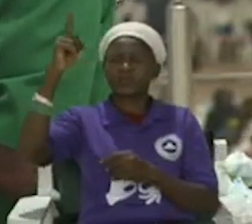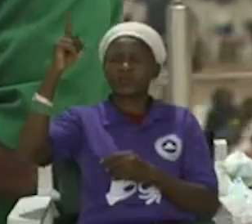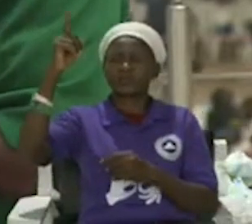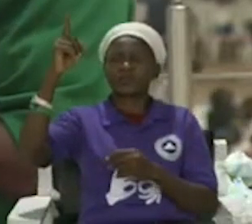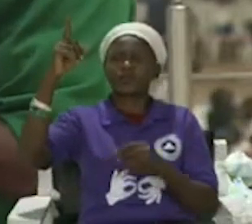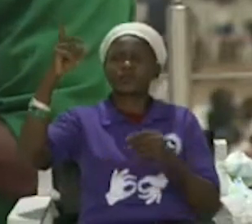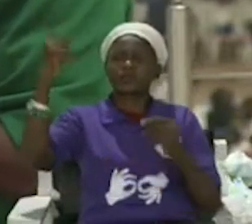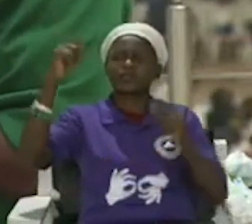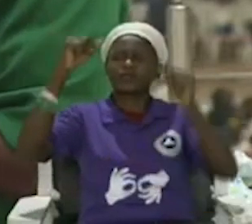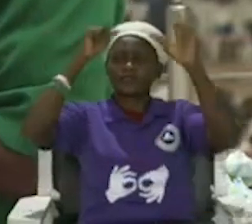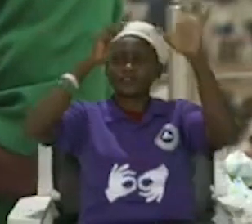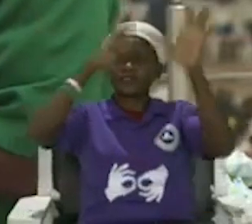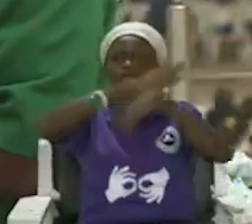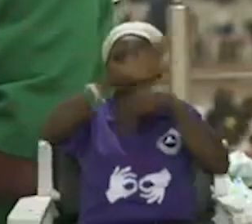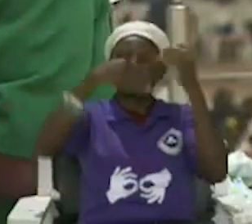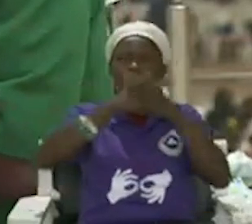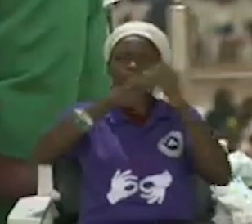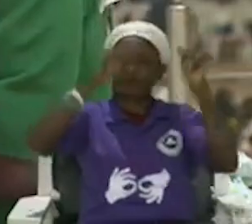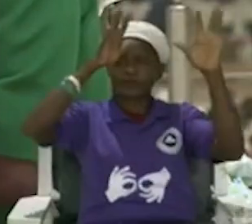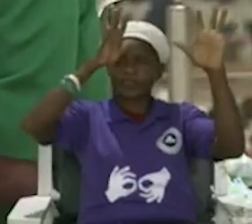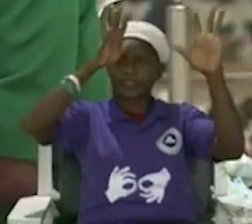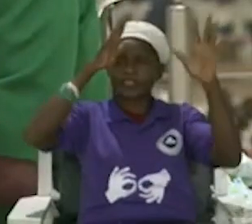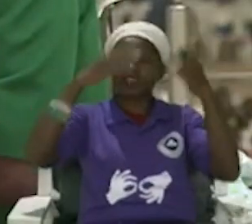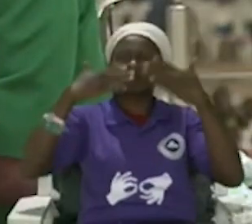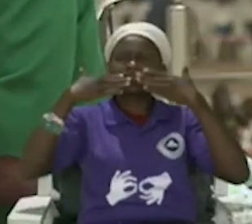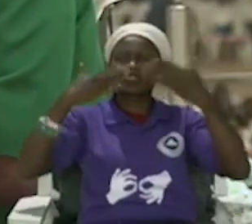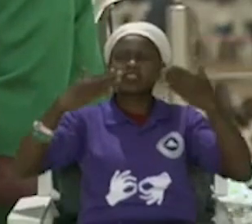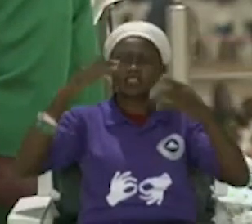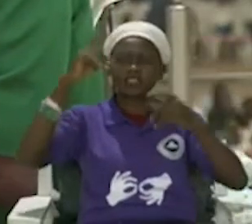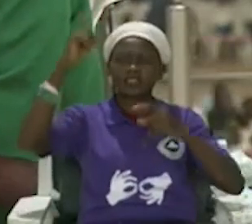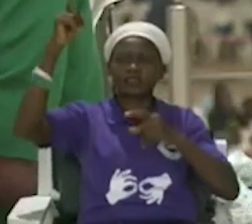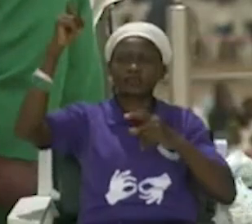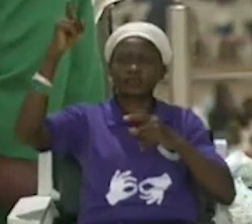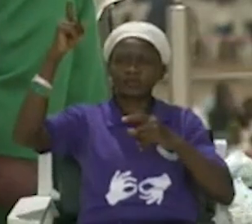The Father of all fathers, thank you.